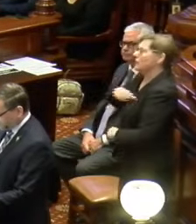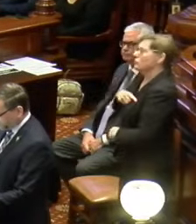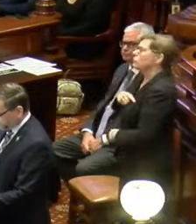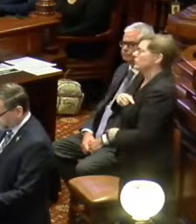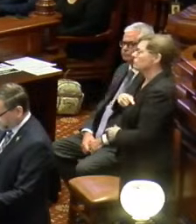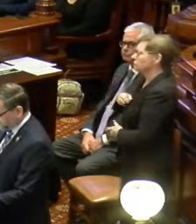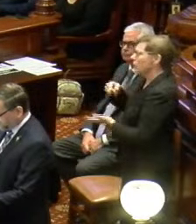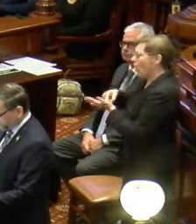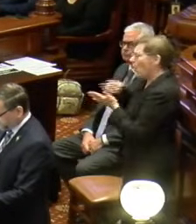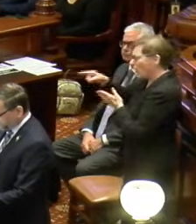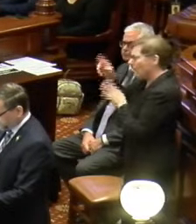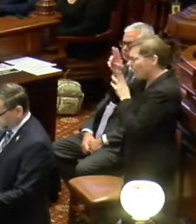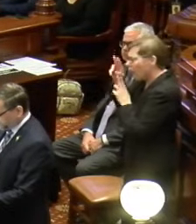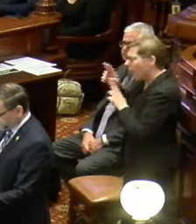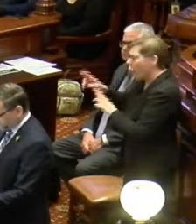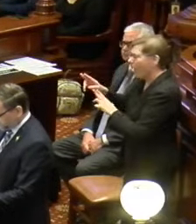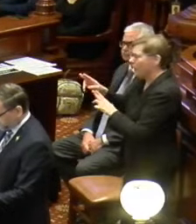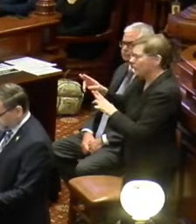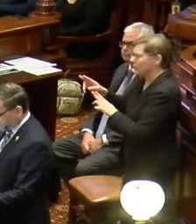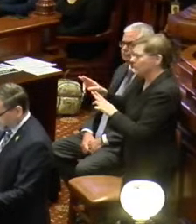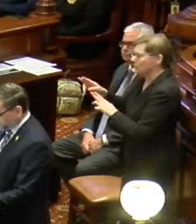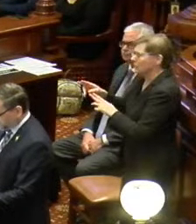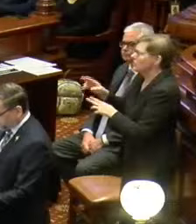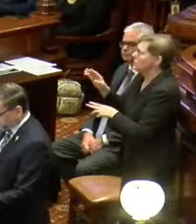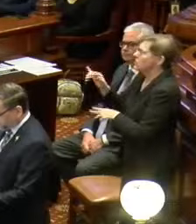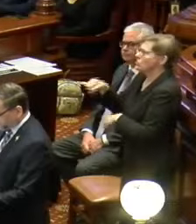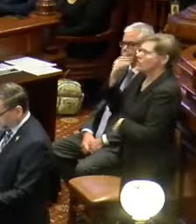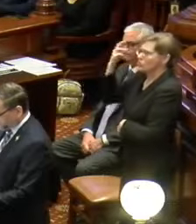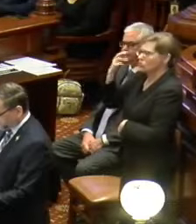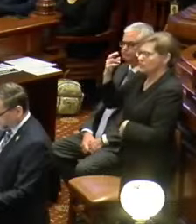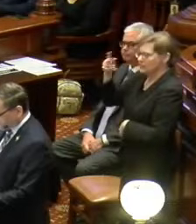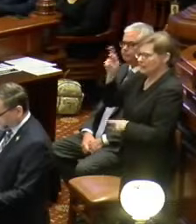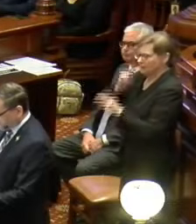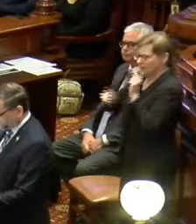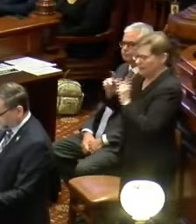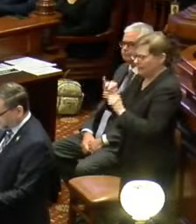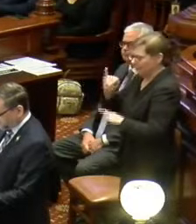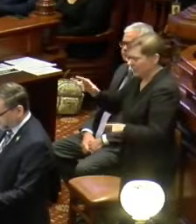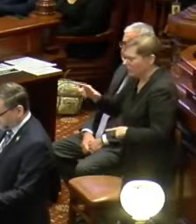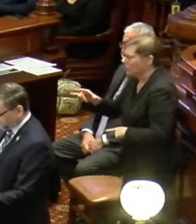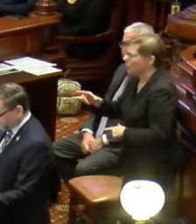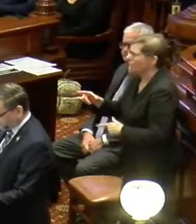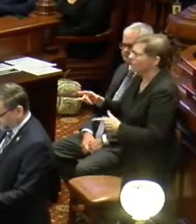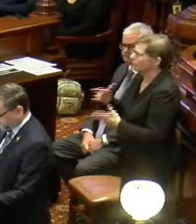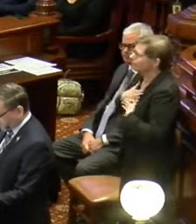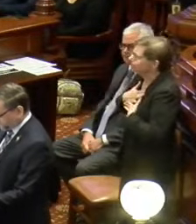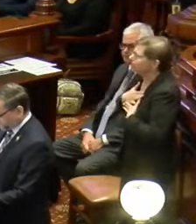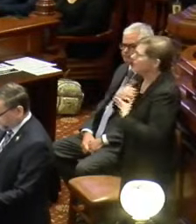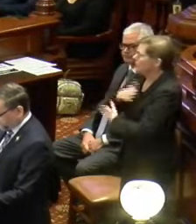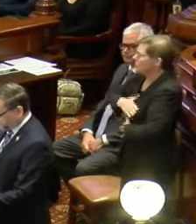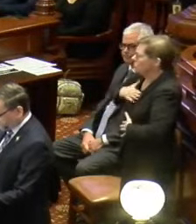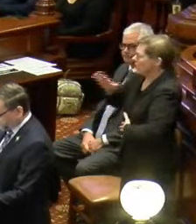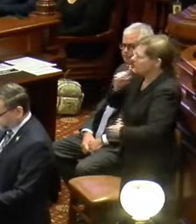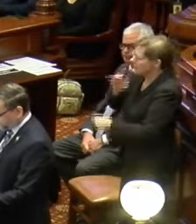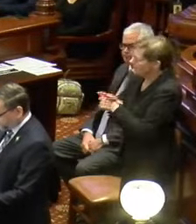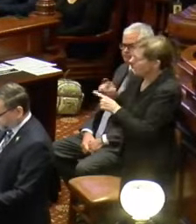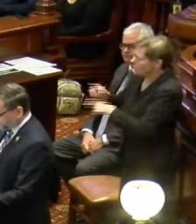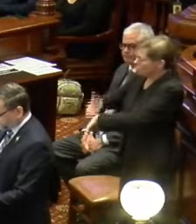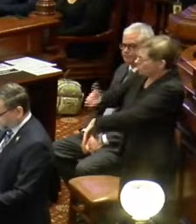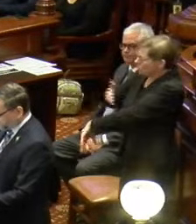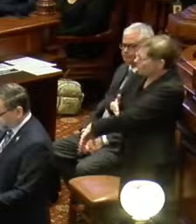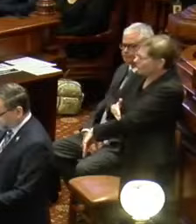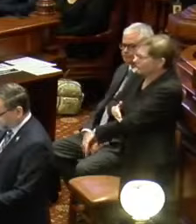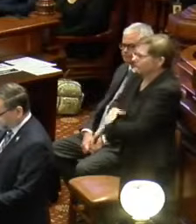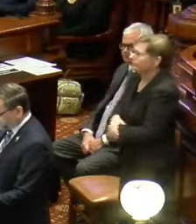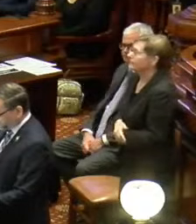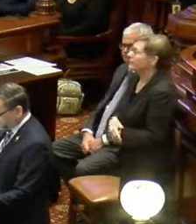his prioritization of the people of Illinois and his commitment to the betterment of the United States of America. And whereas Senator Durbin will